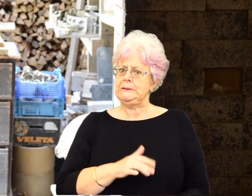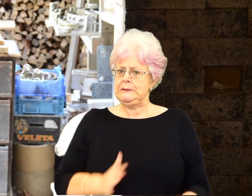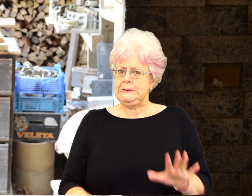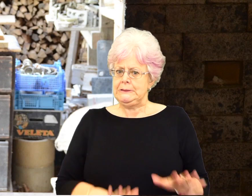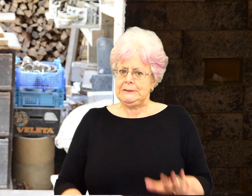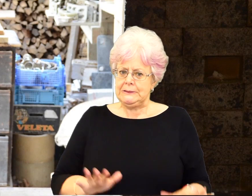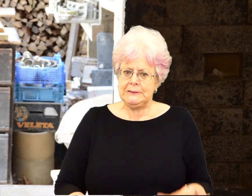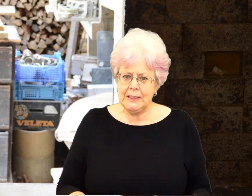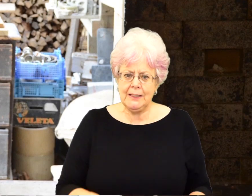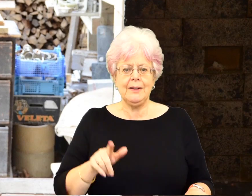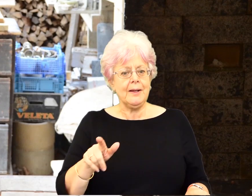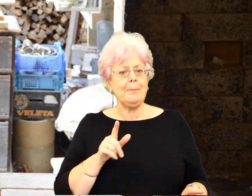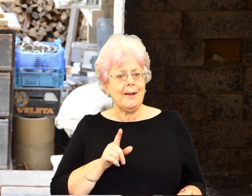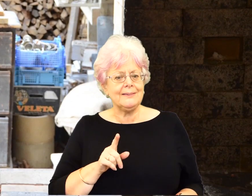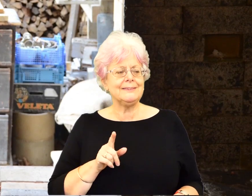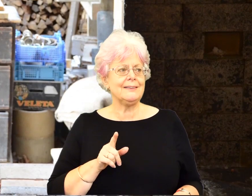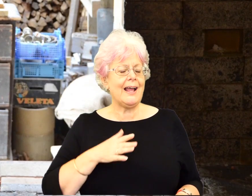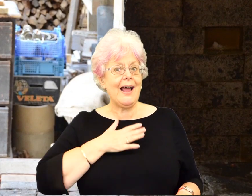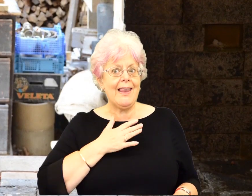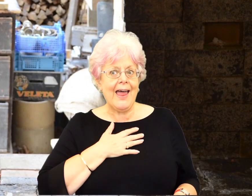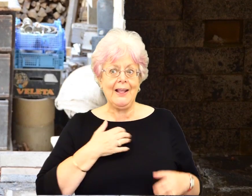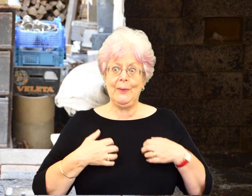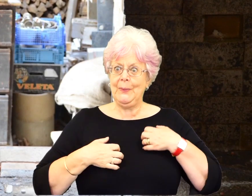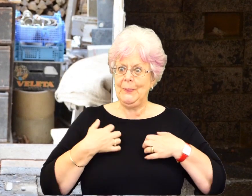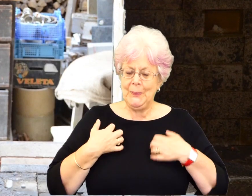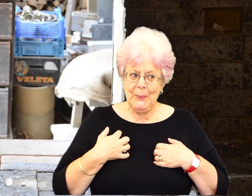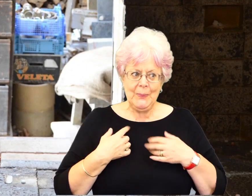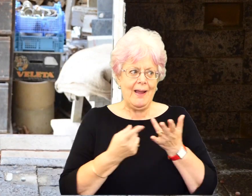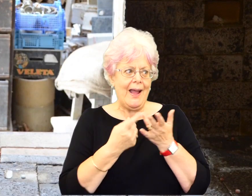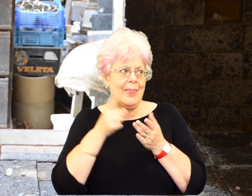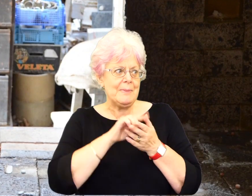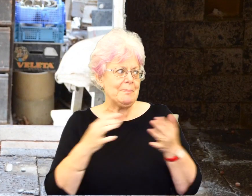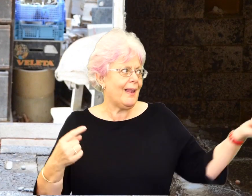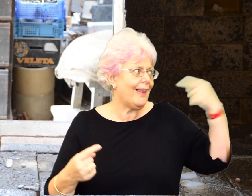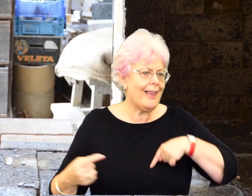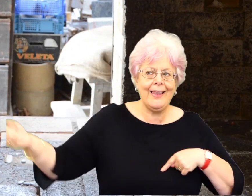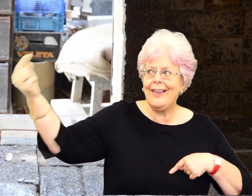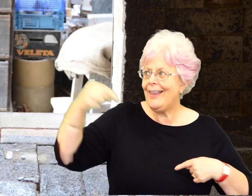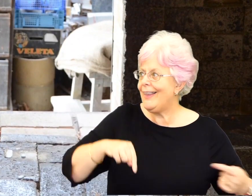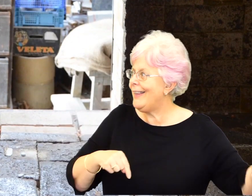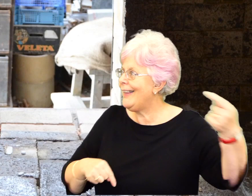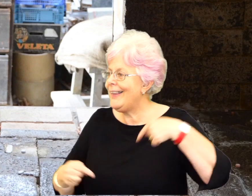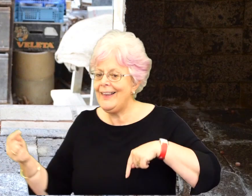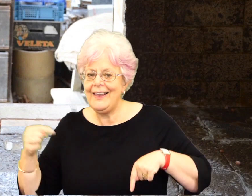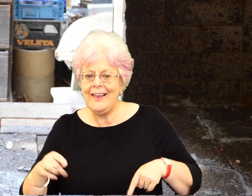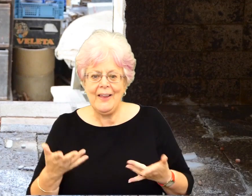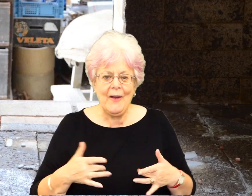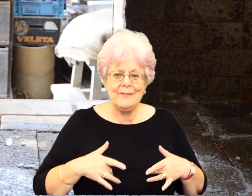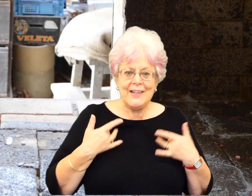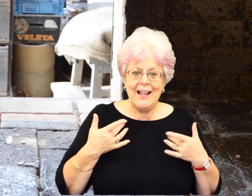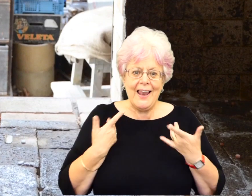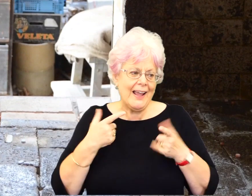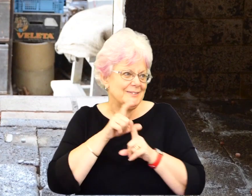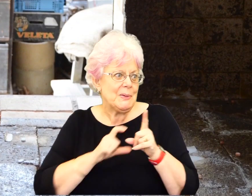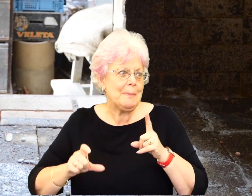and I think I like the energy of having other people around, friends, and we become a kind of